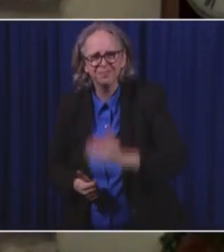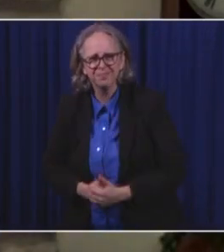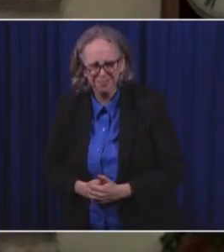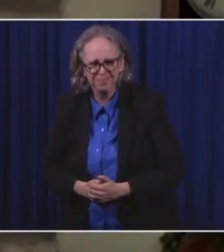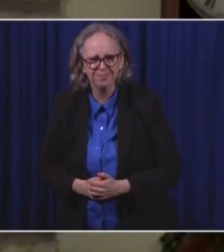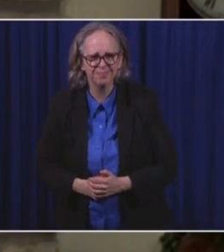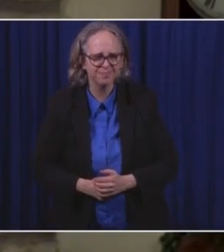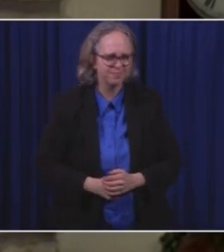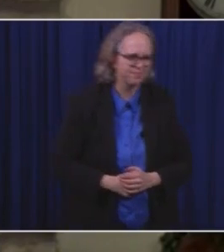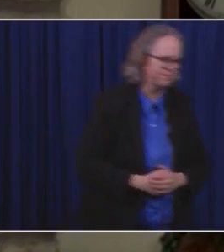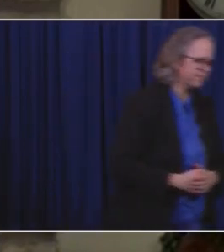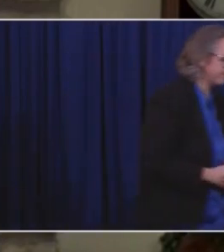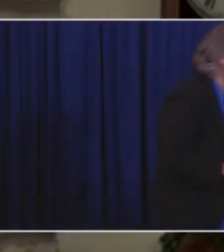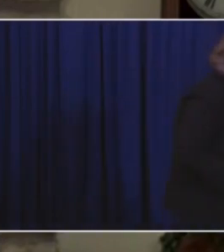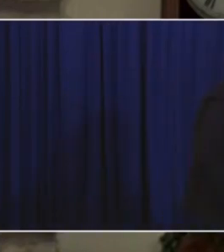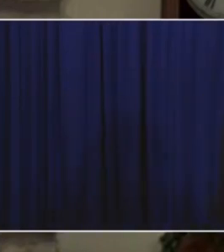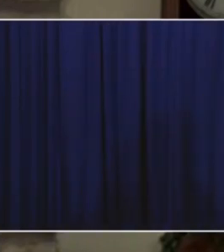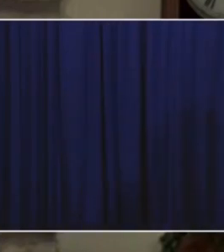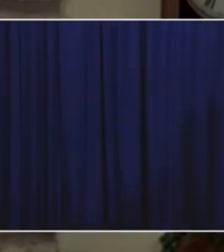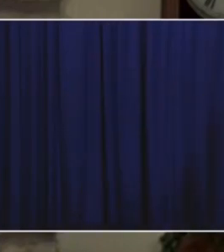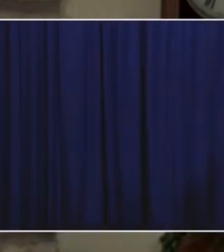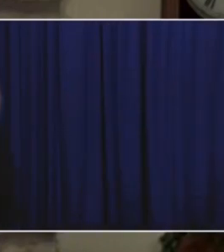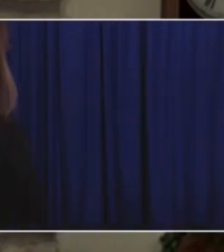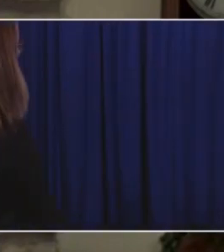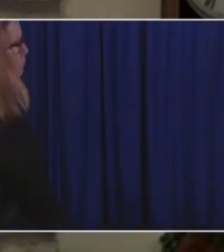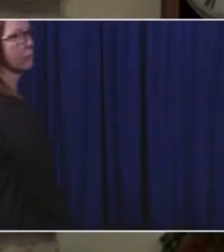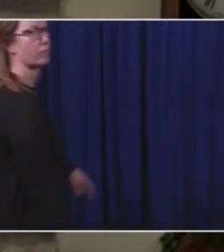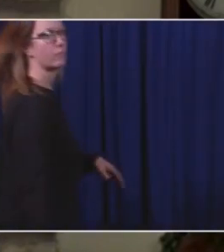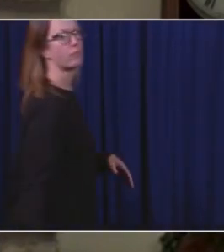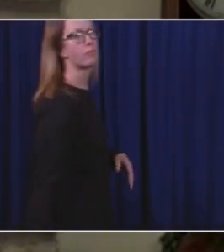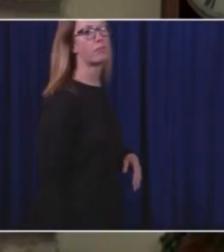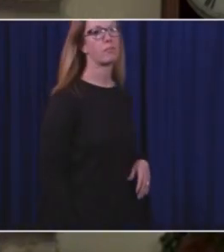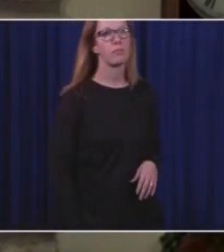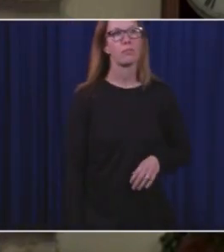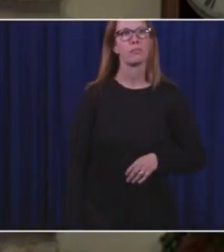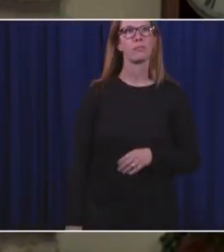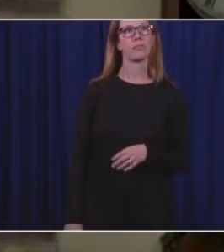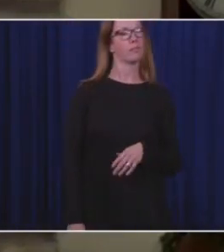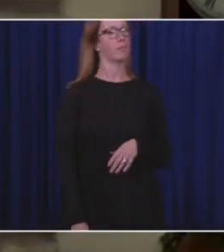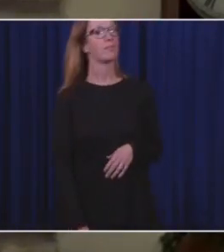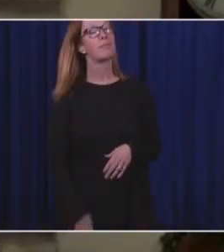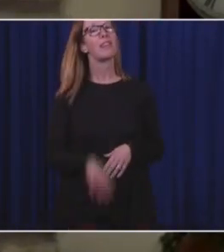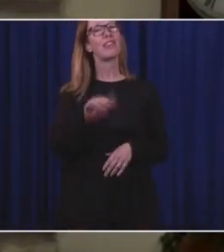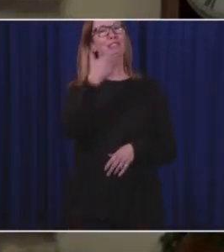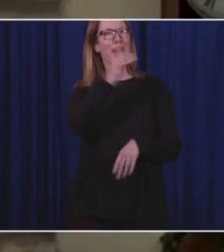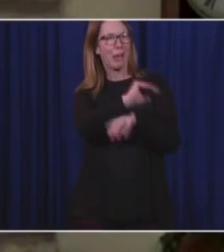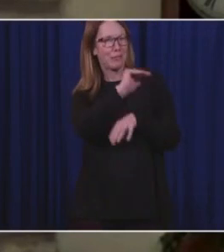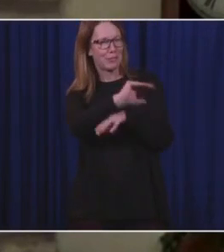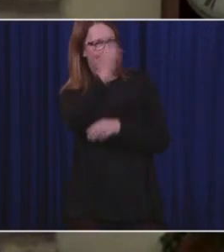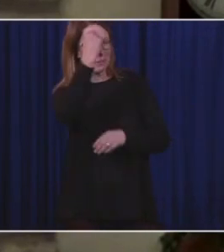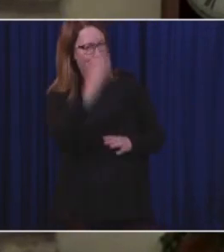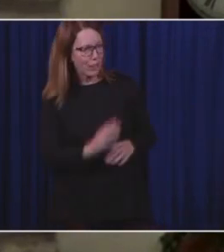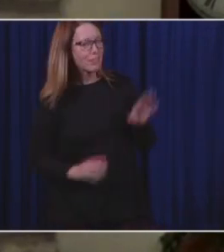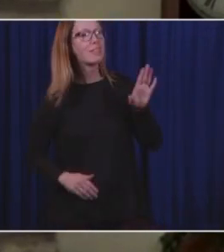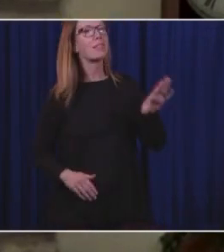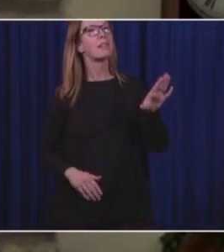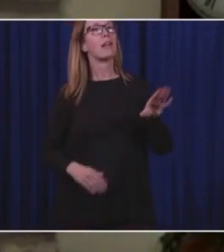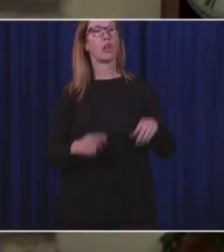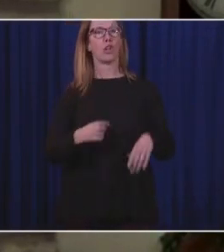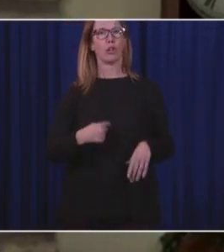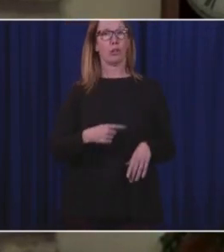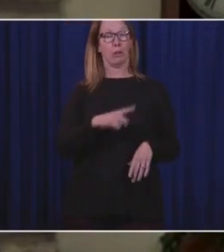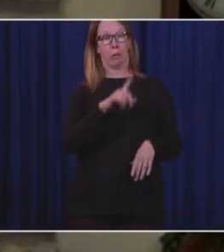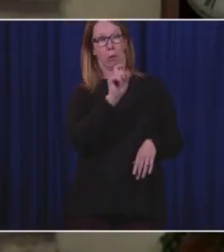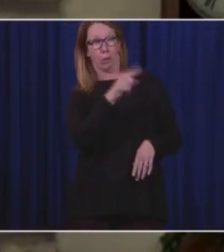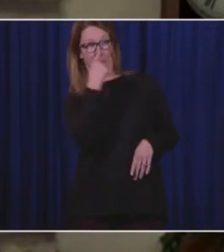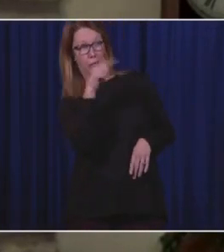Next question is from John Reed at Gongwer News Service. Good afternoon, Governor. Hey, John. This question's for you or